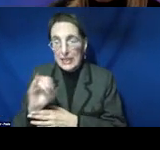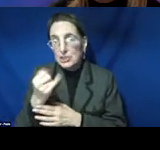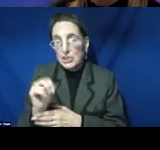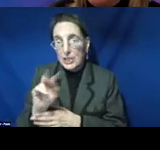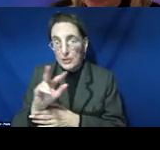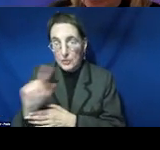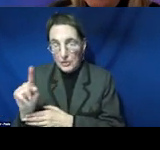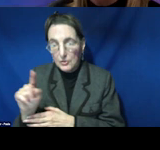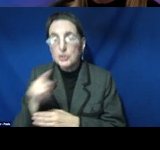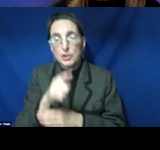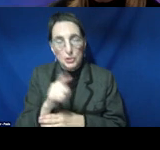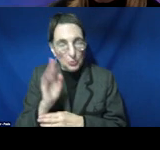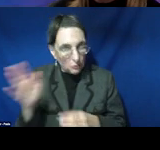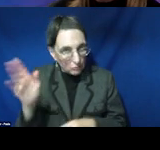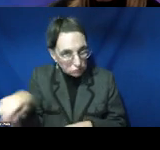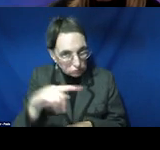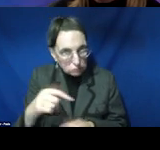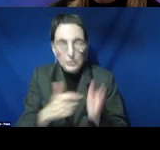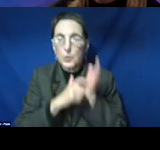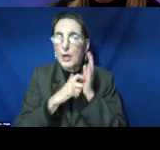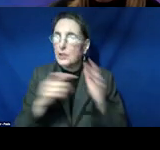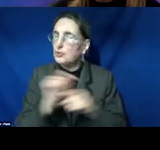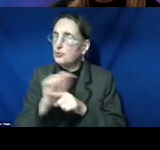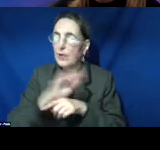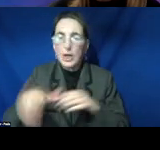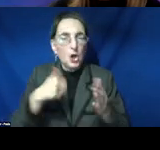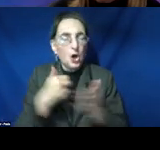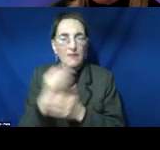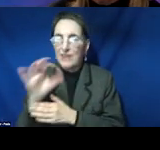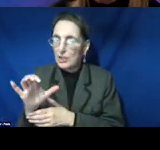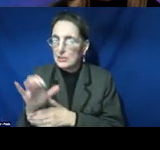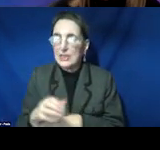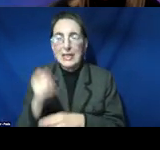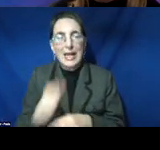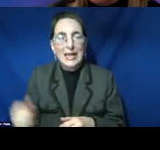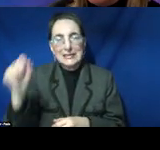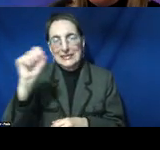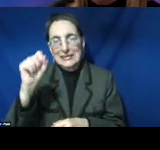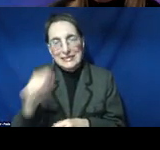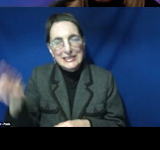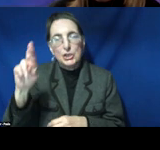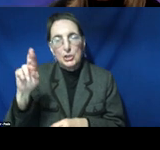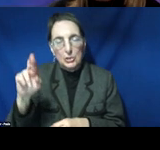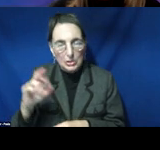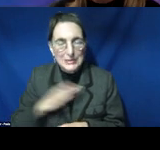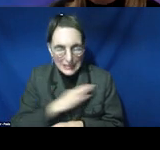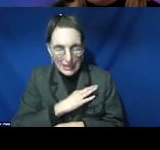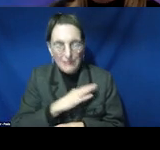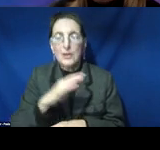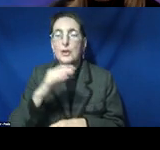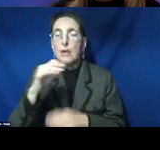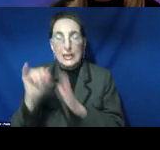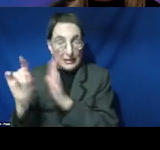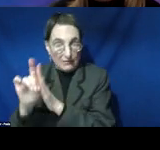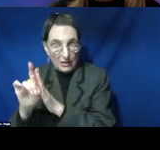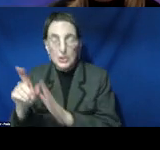31st, you will be required to train all faculty and senior personnel identified that are participating or supported